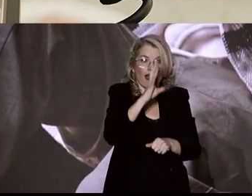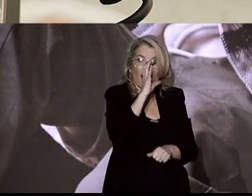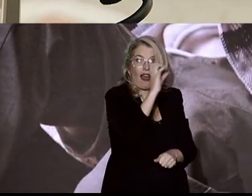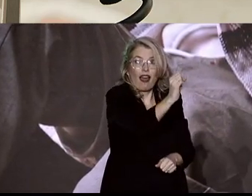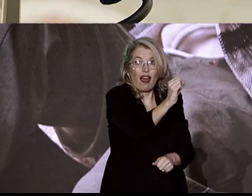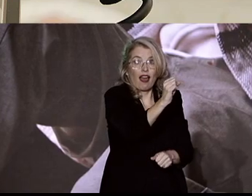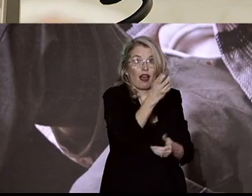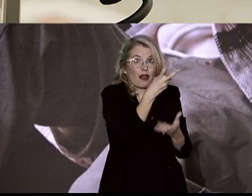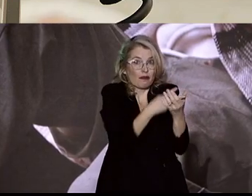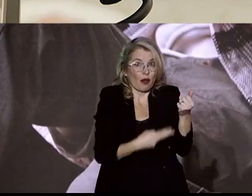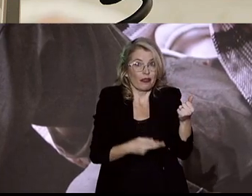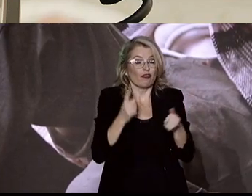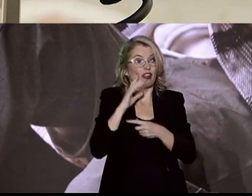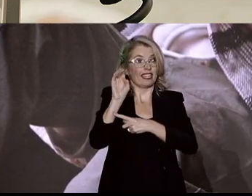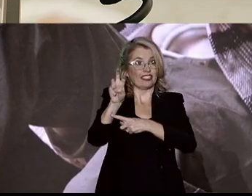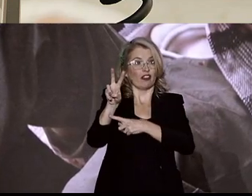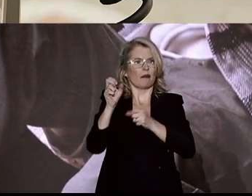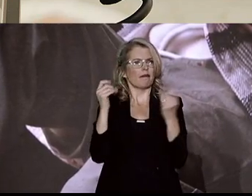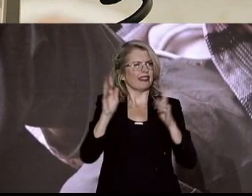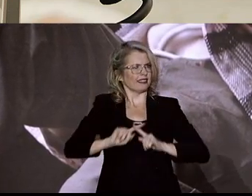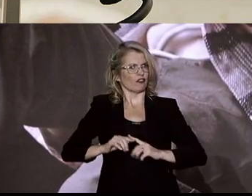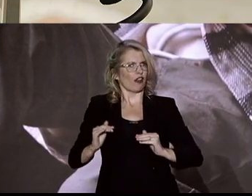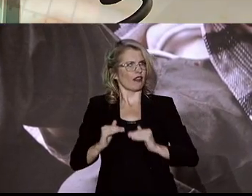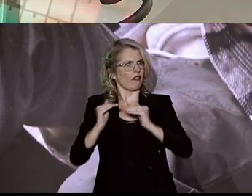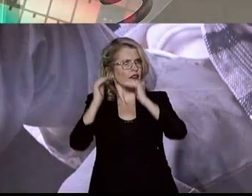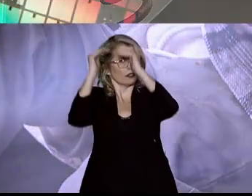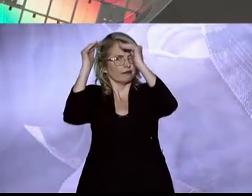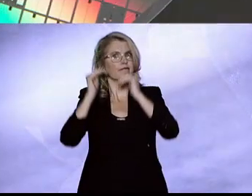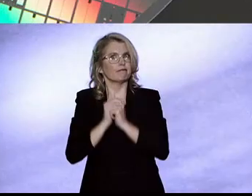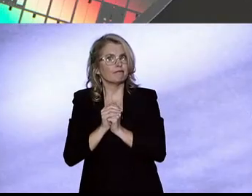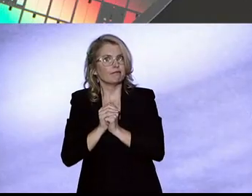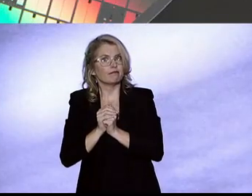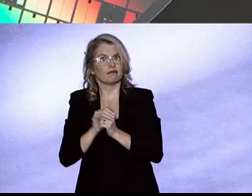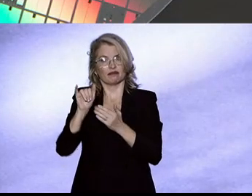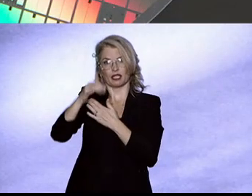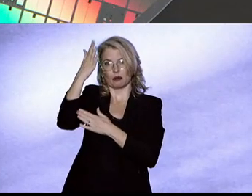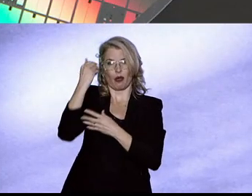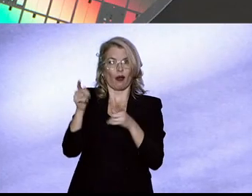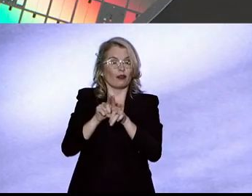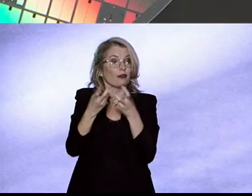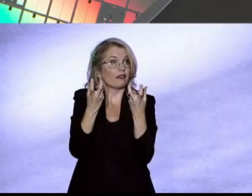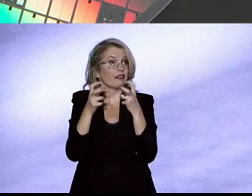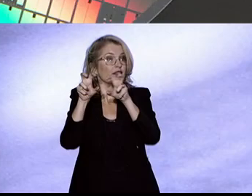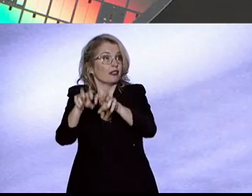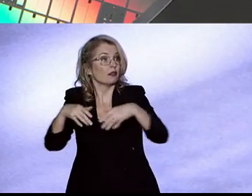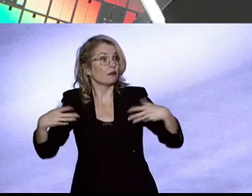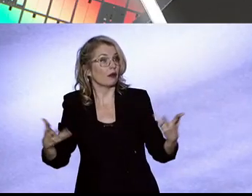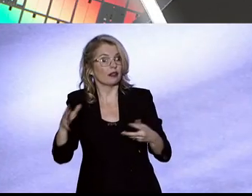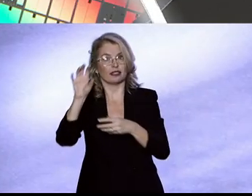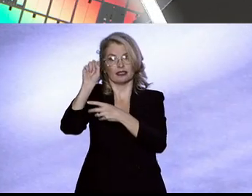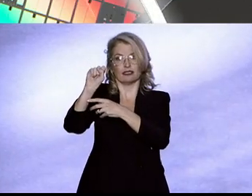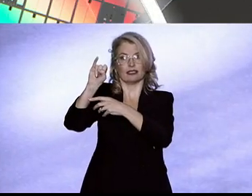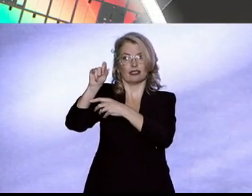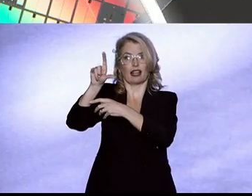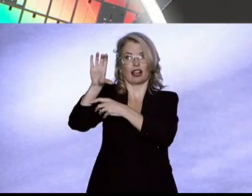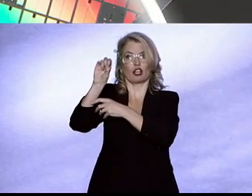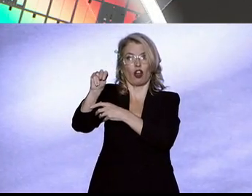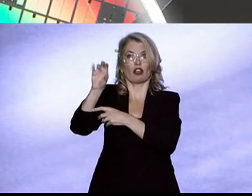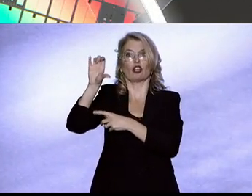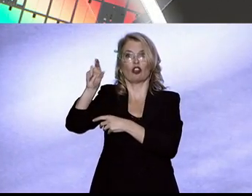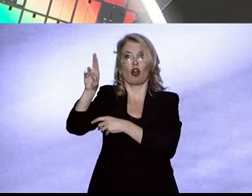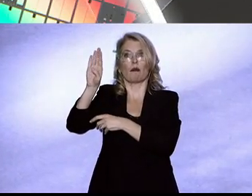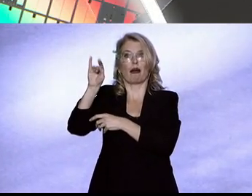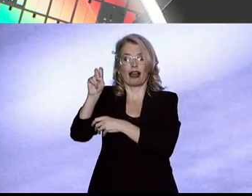attractiveness of electromobility in many levels. This is why we are also investing in